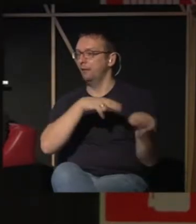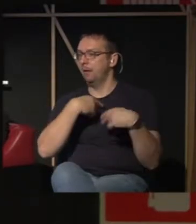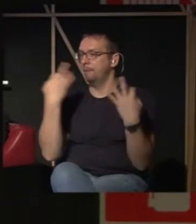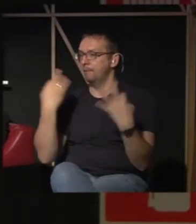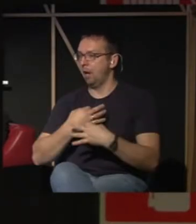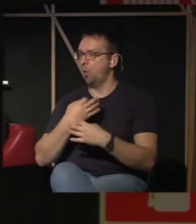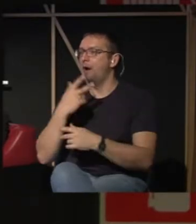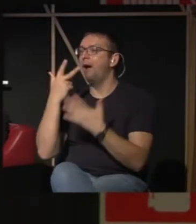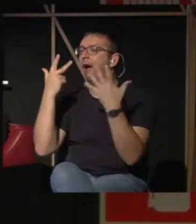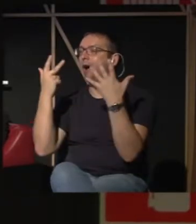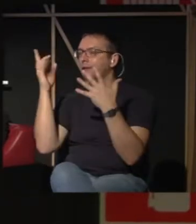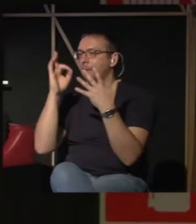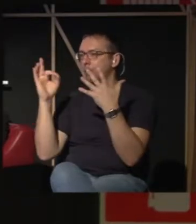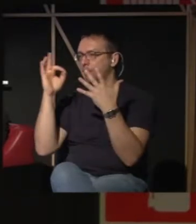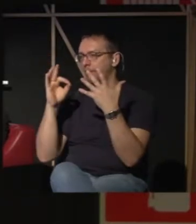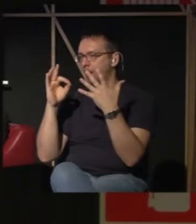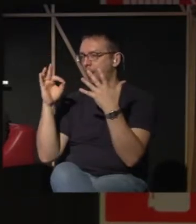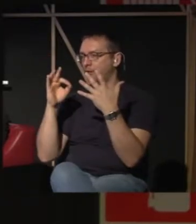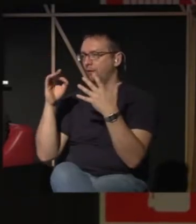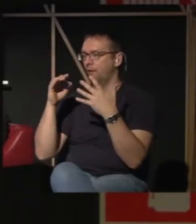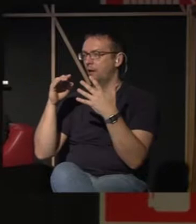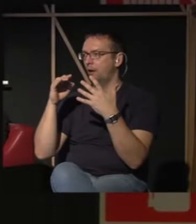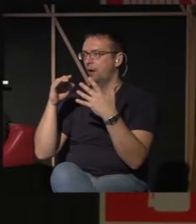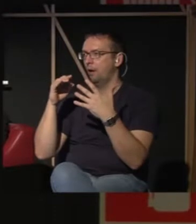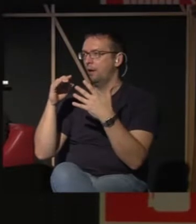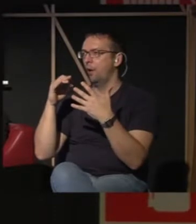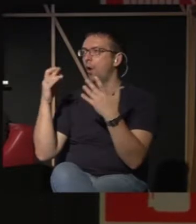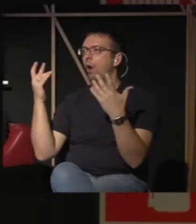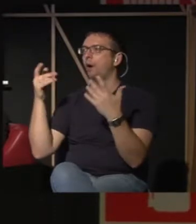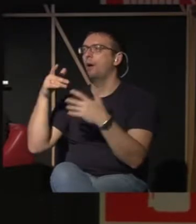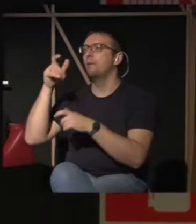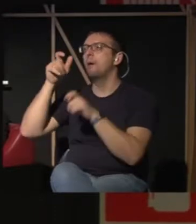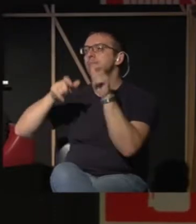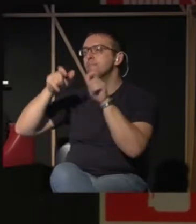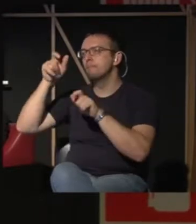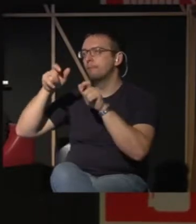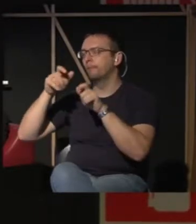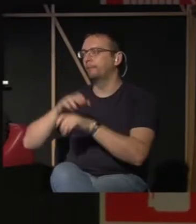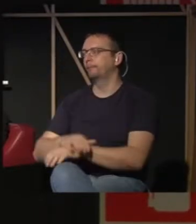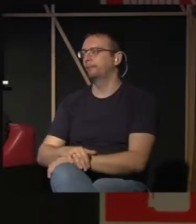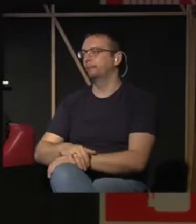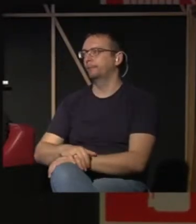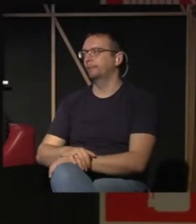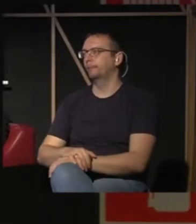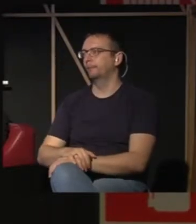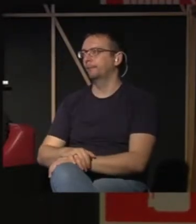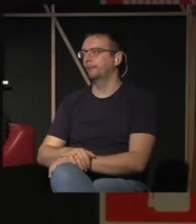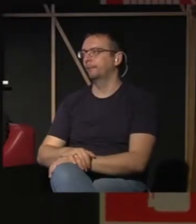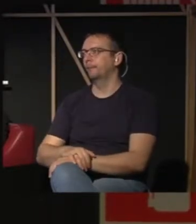that attended our tournaments. We were able to receive their feedback during the tournament. And this was